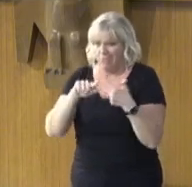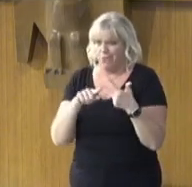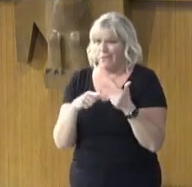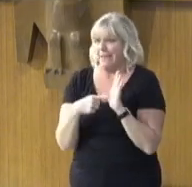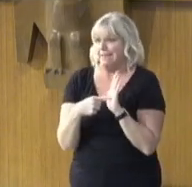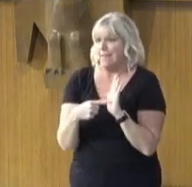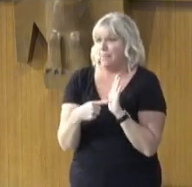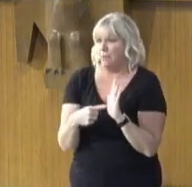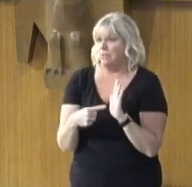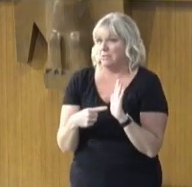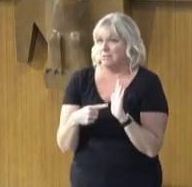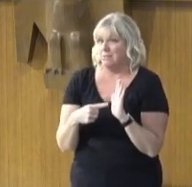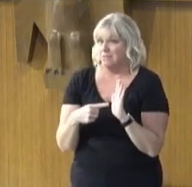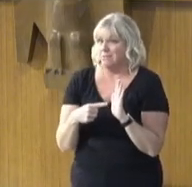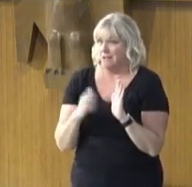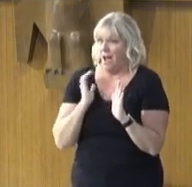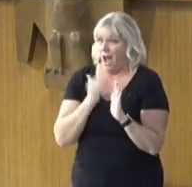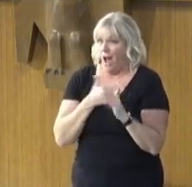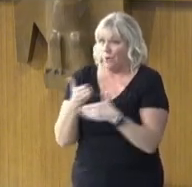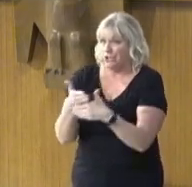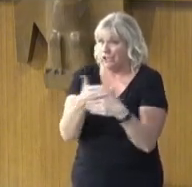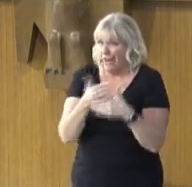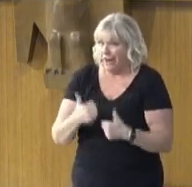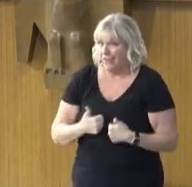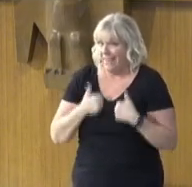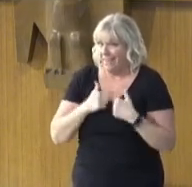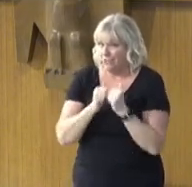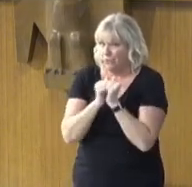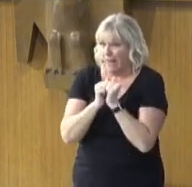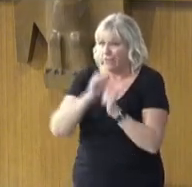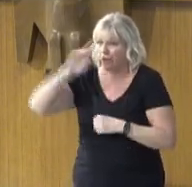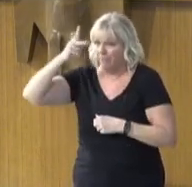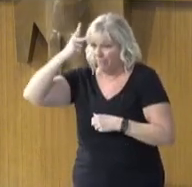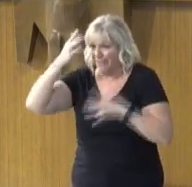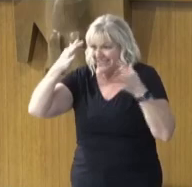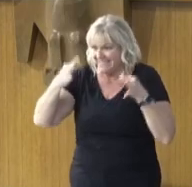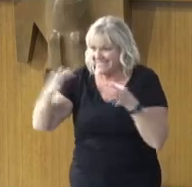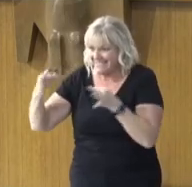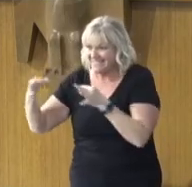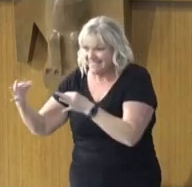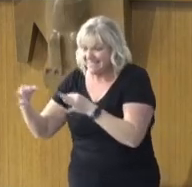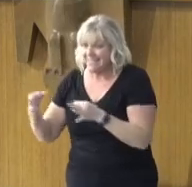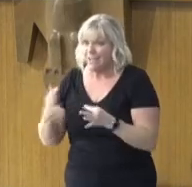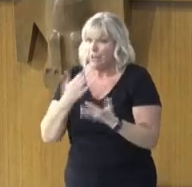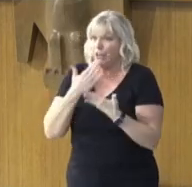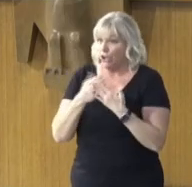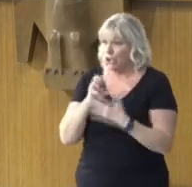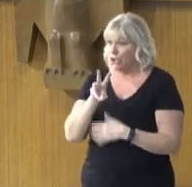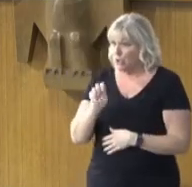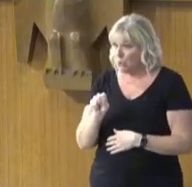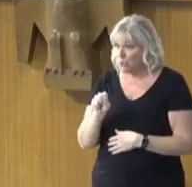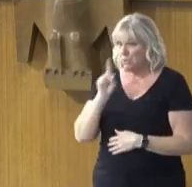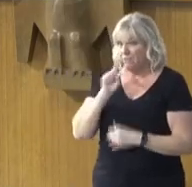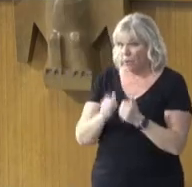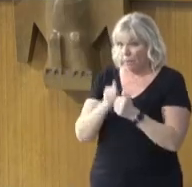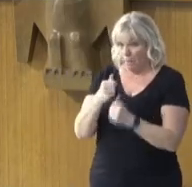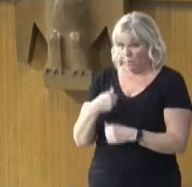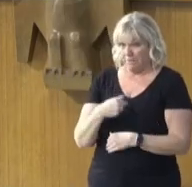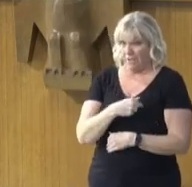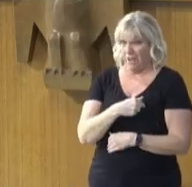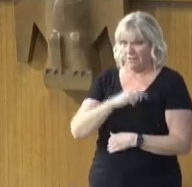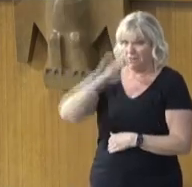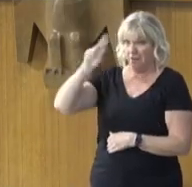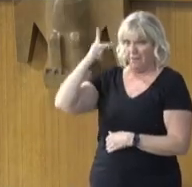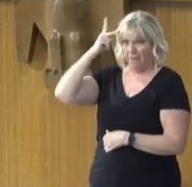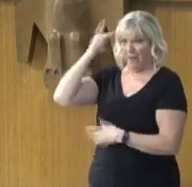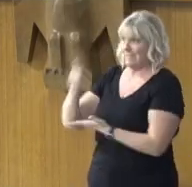of all the aspects of our shared life together. And the good news is that for most of us, politics has more or less served